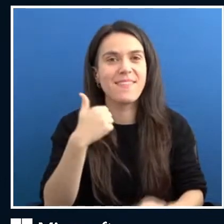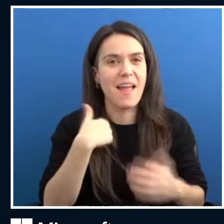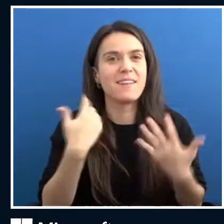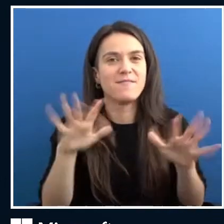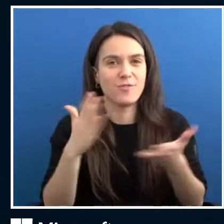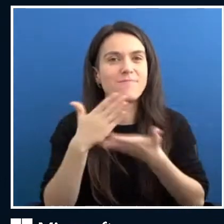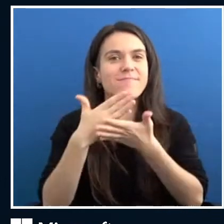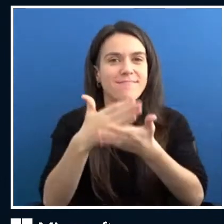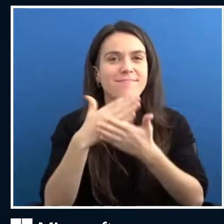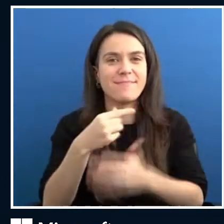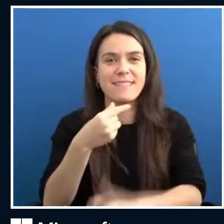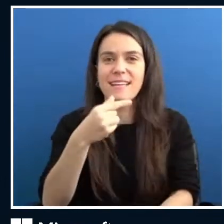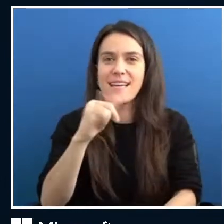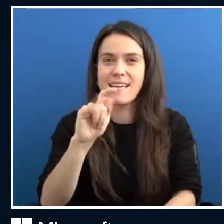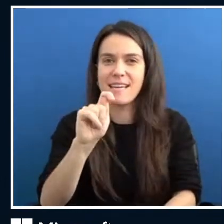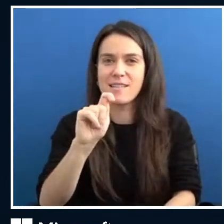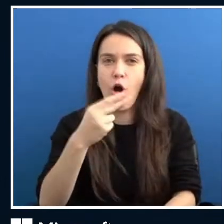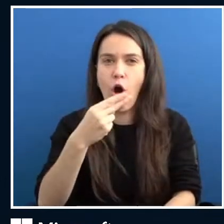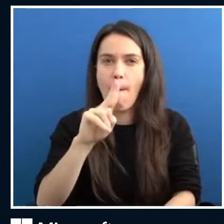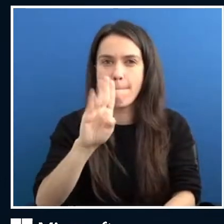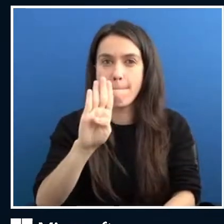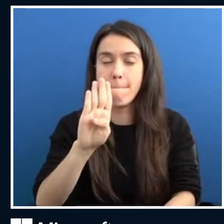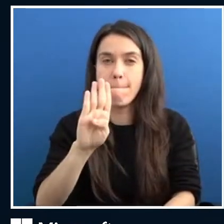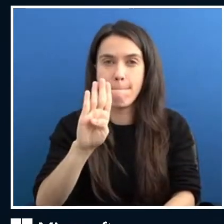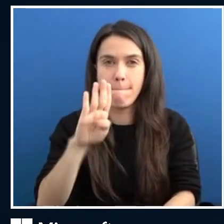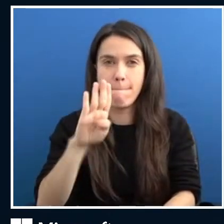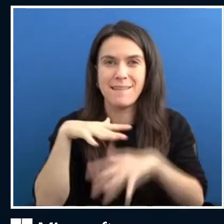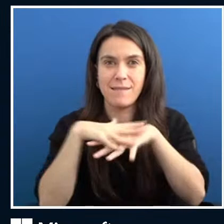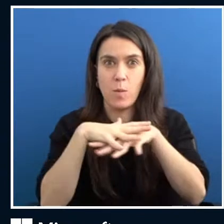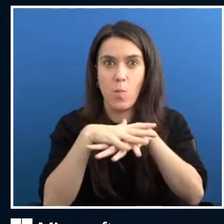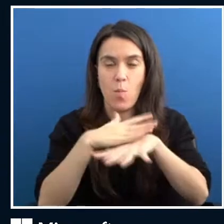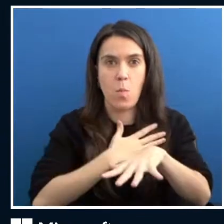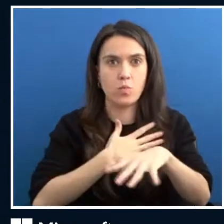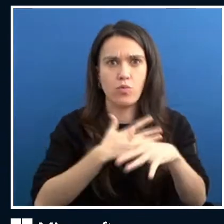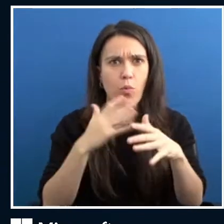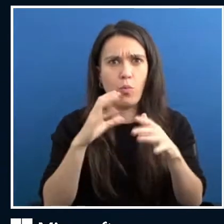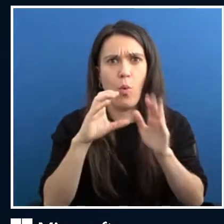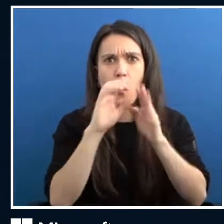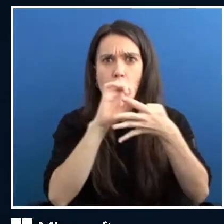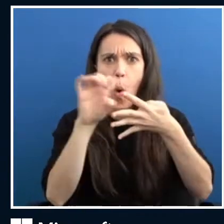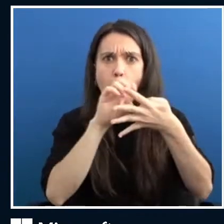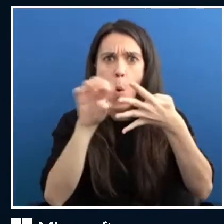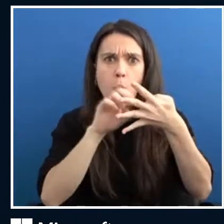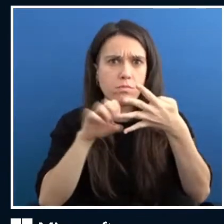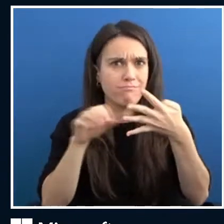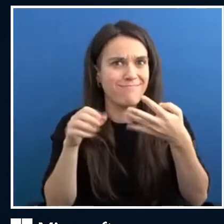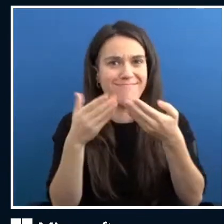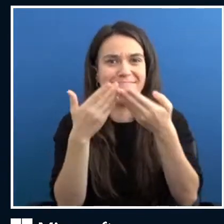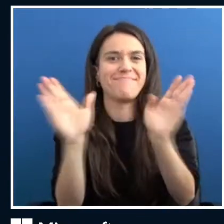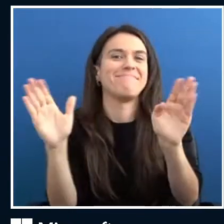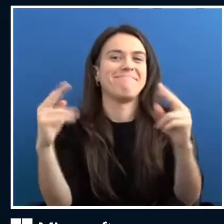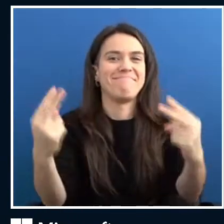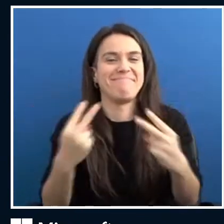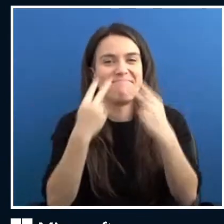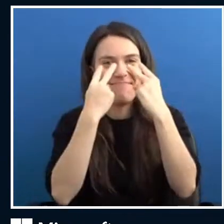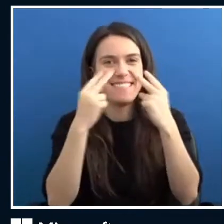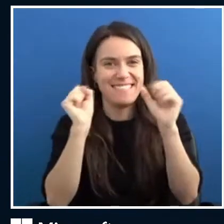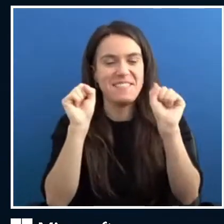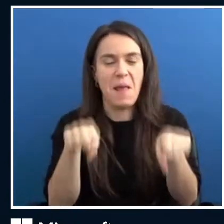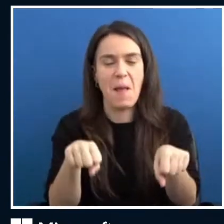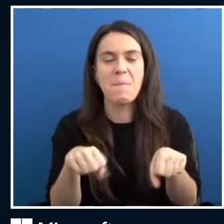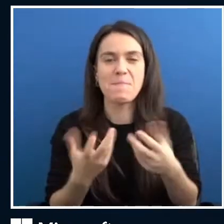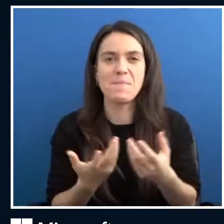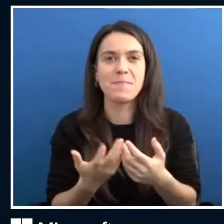and the code would be totally available for everyone to check out. I know it was a pretty deep talk